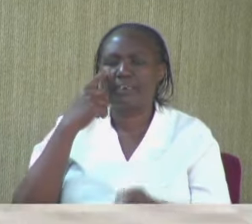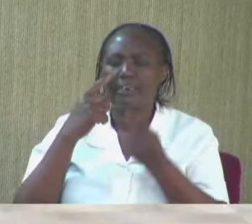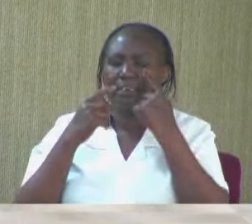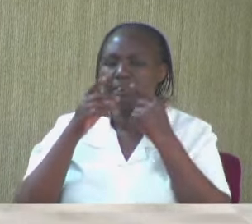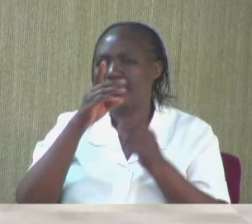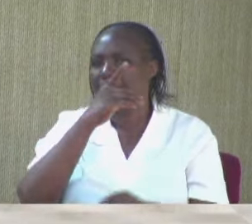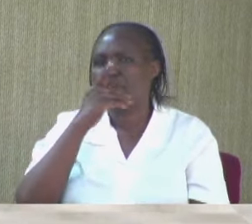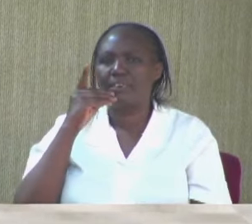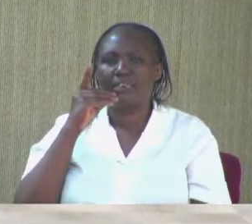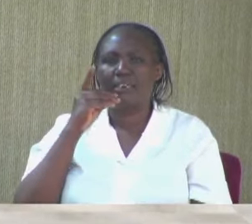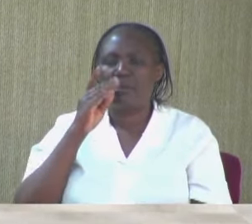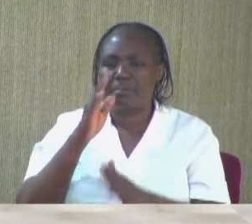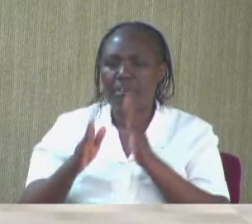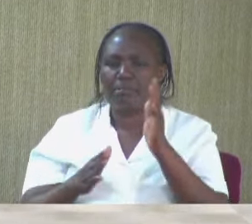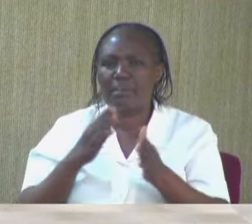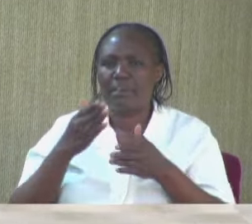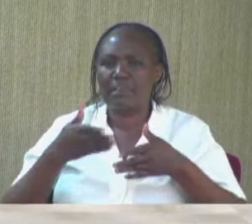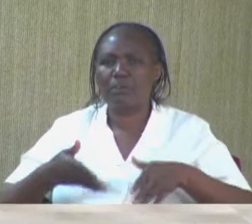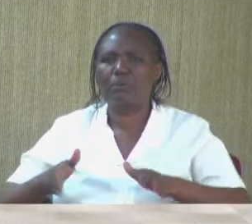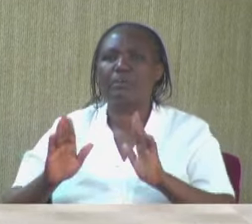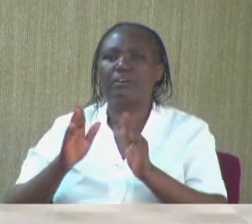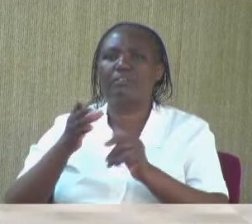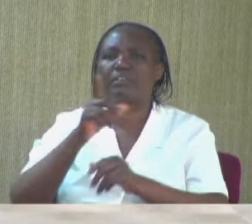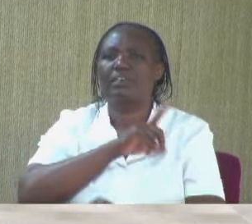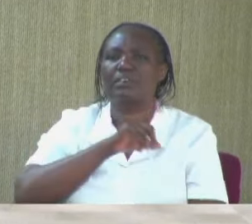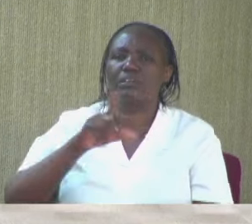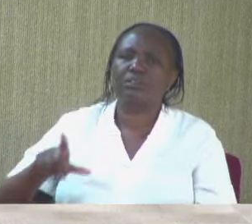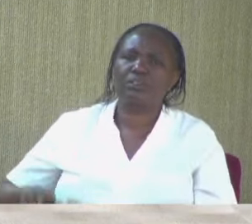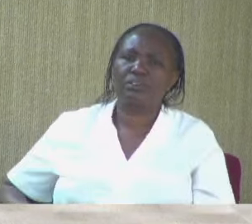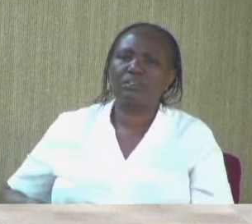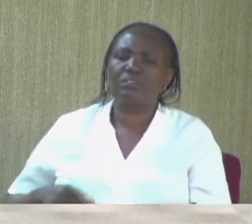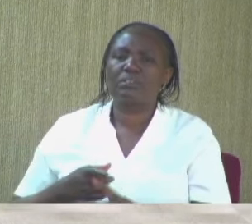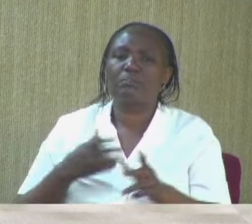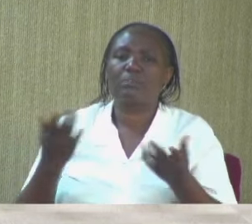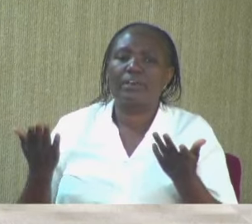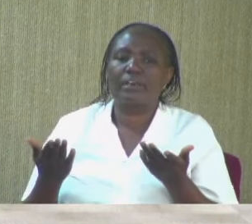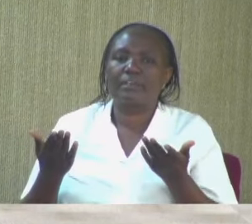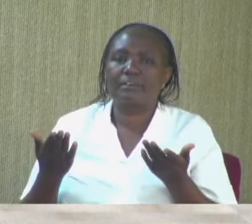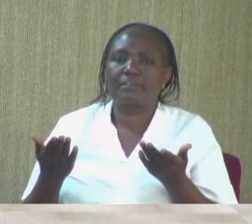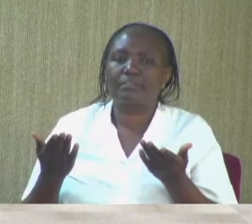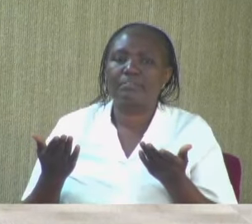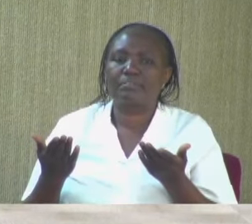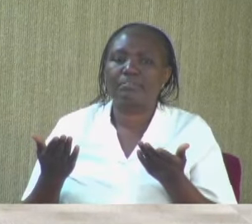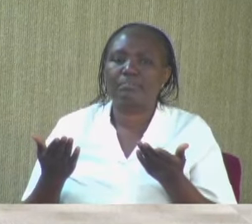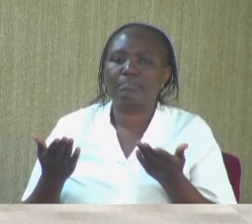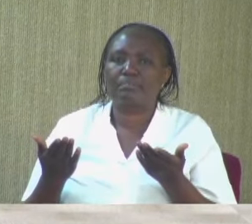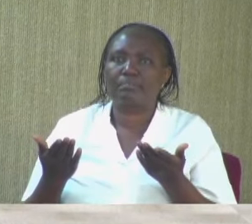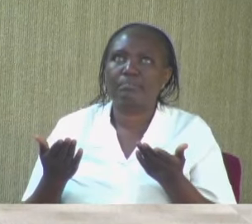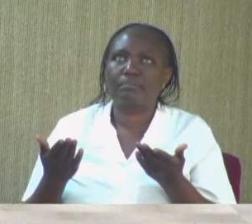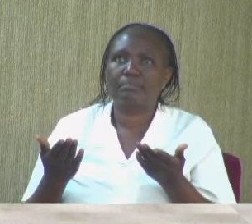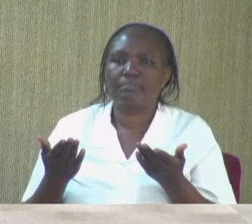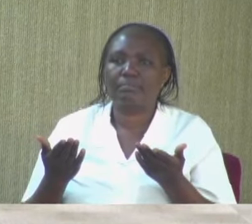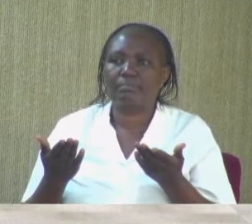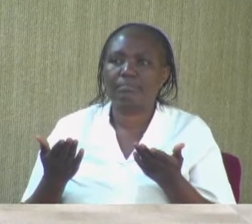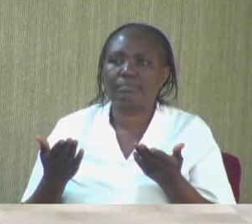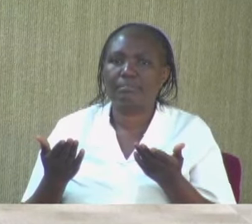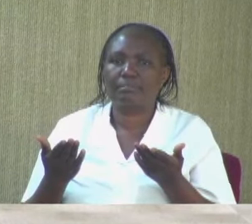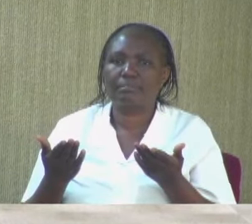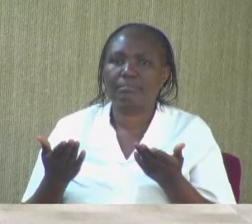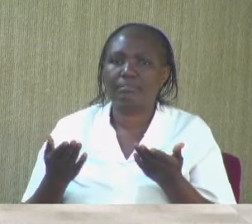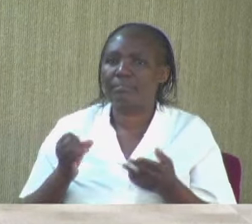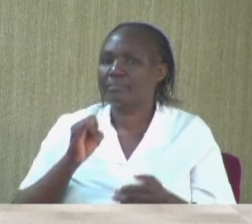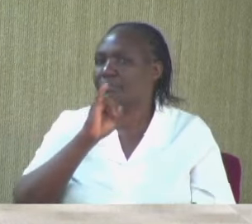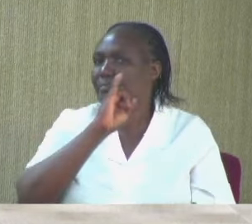wilderness, prepare ye the way of the Lord, where did he get those statements from? Hello? From where?